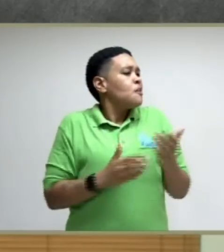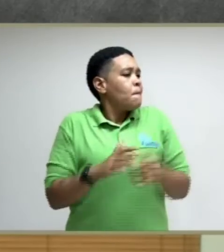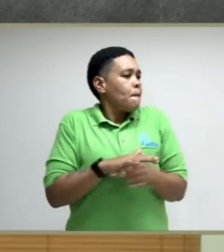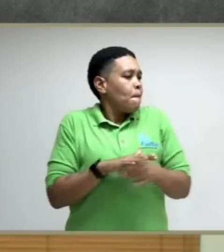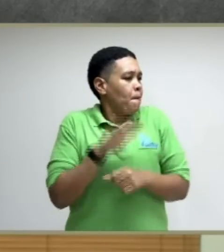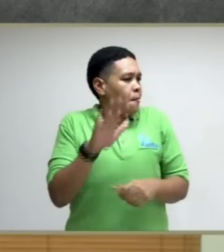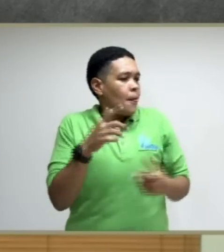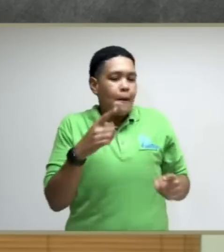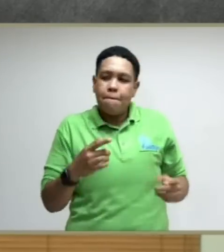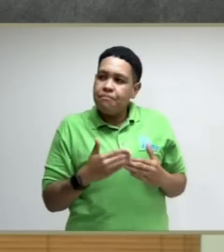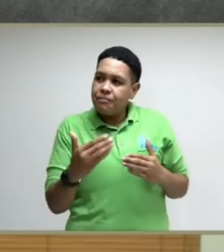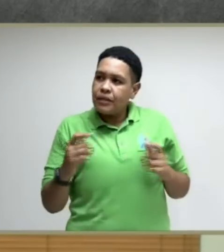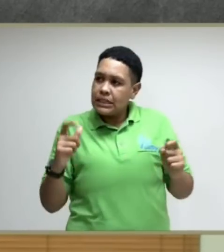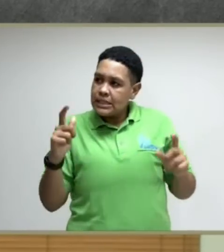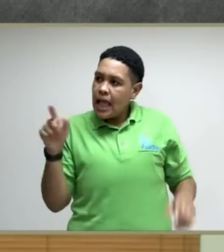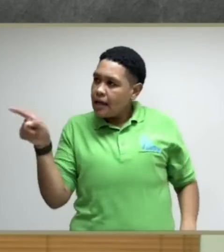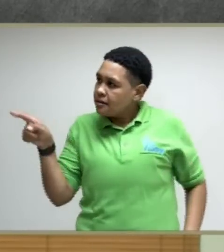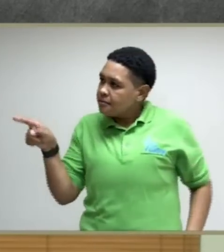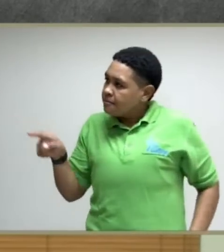areas. Next slide.